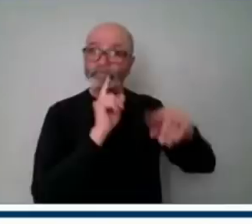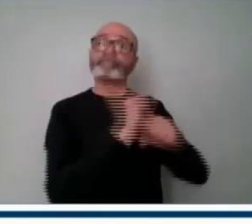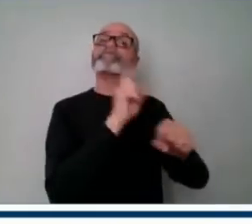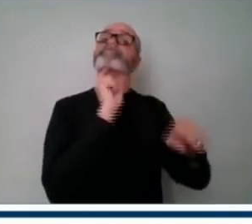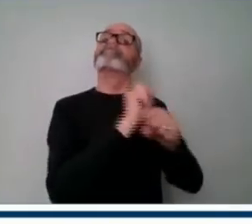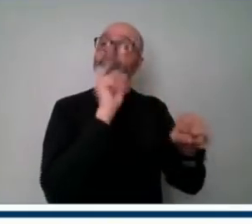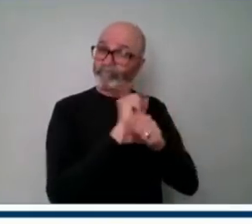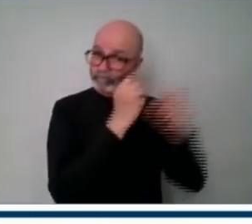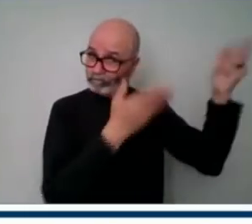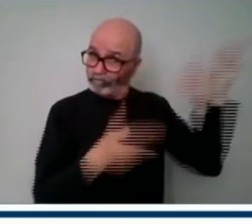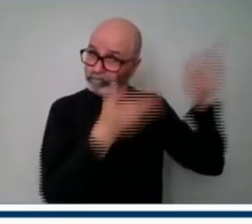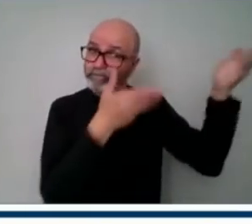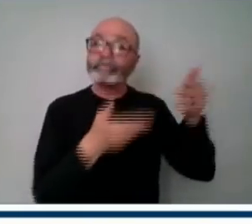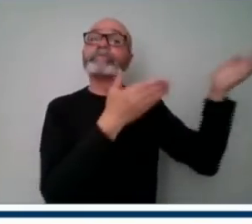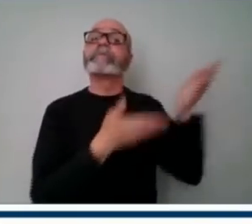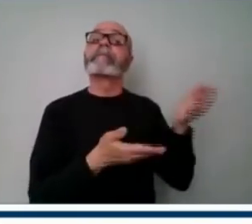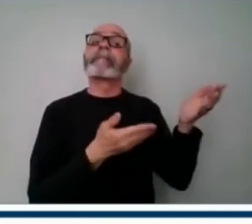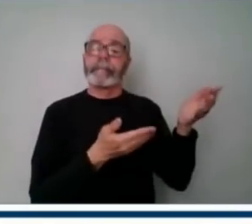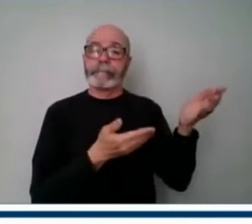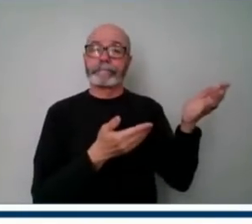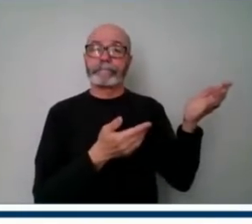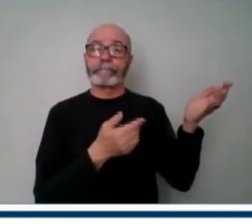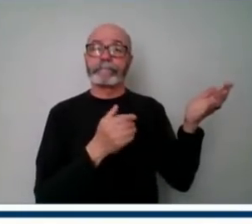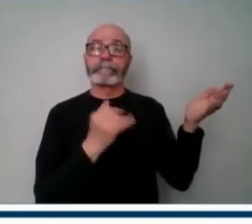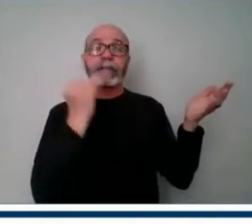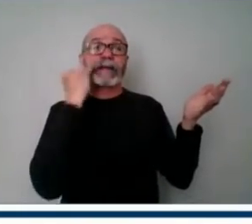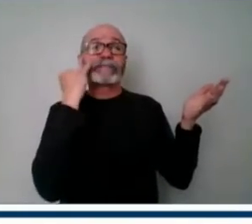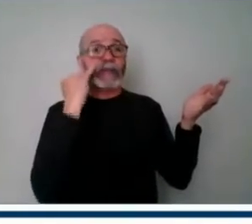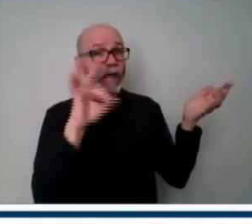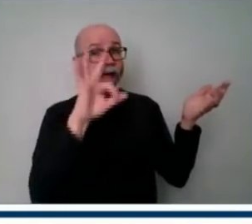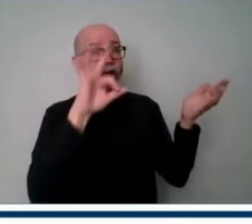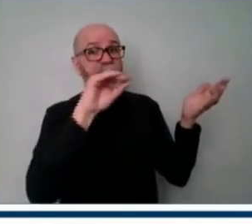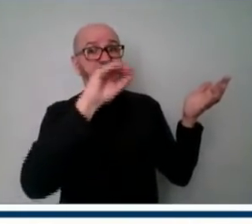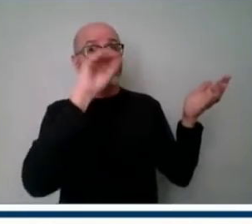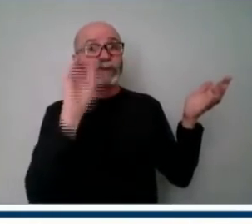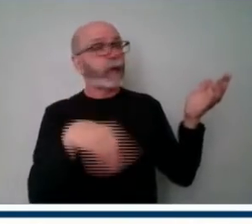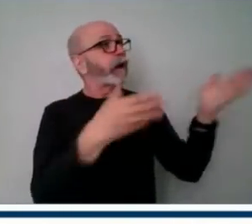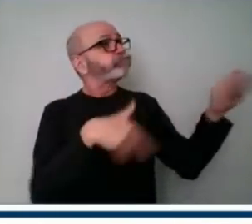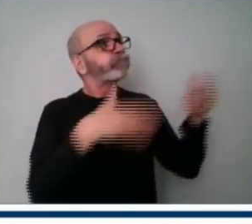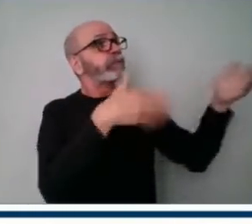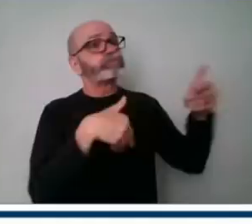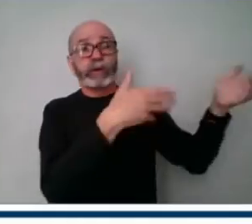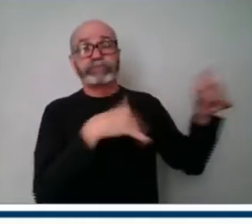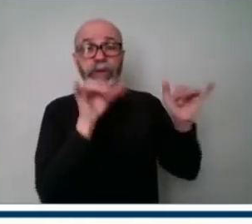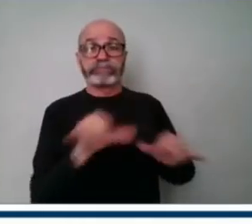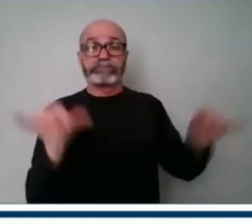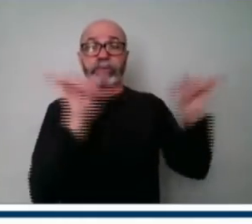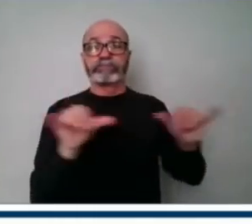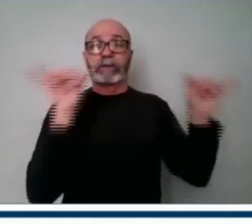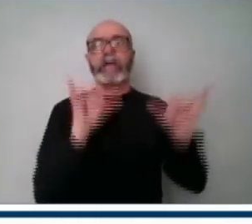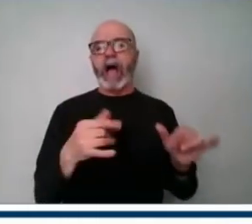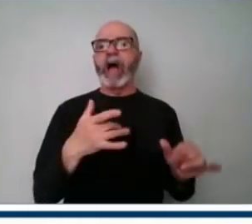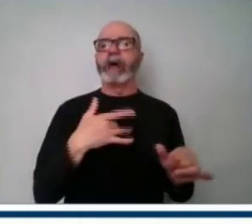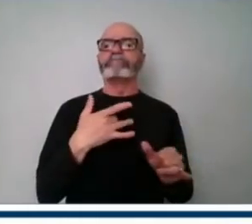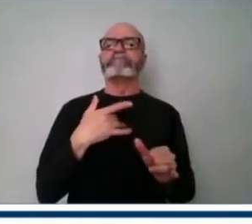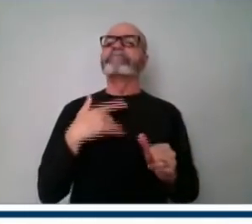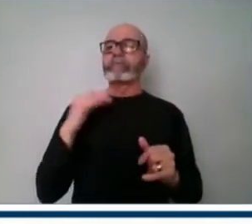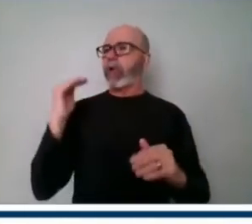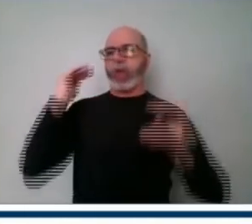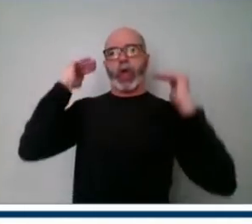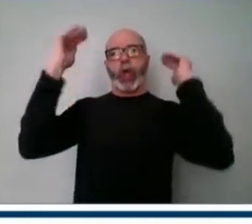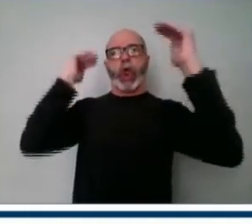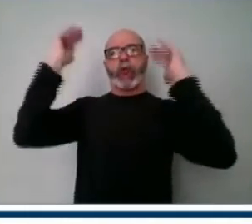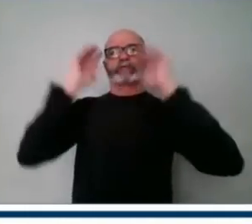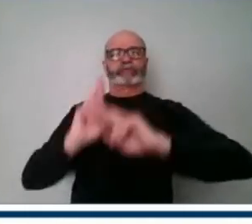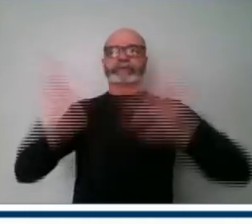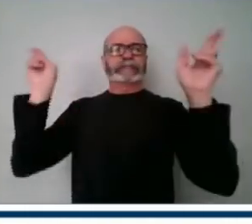90% uptake of vaccine, we would be in a place where everybody, all adults, would have the ability to get their first dose of vaccine by the middle